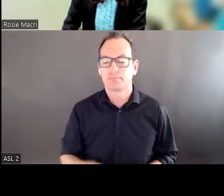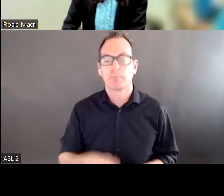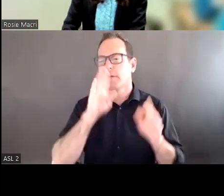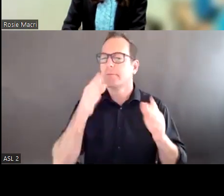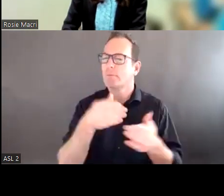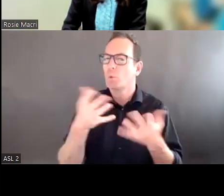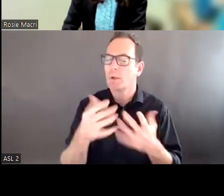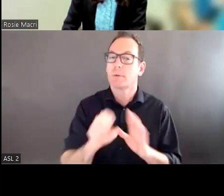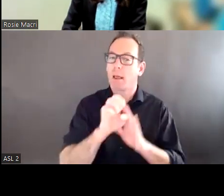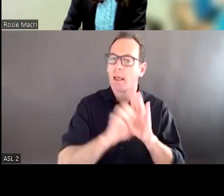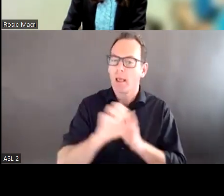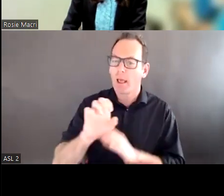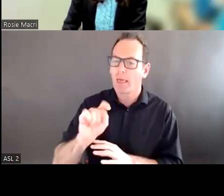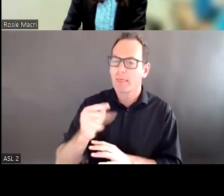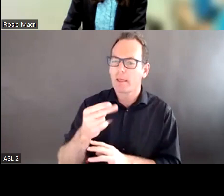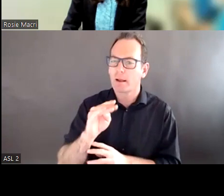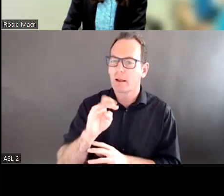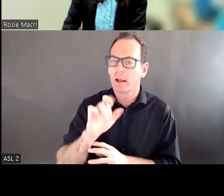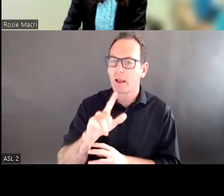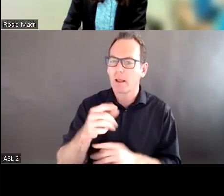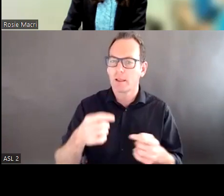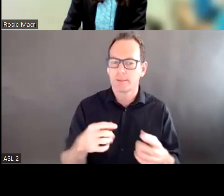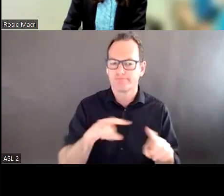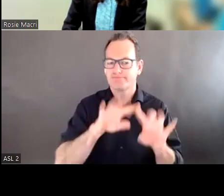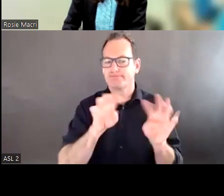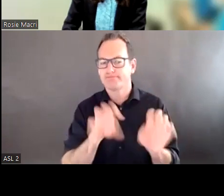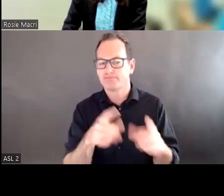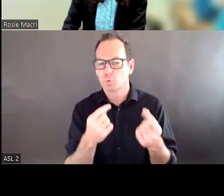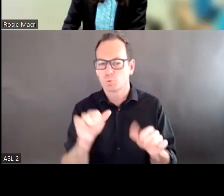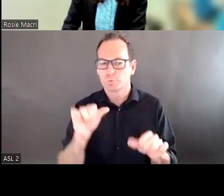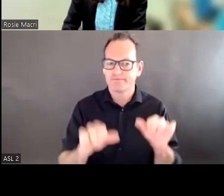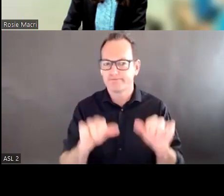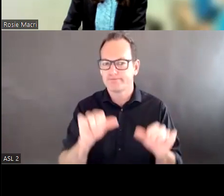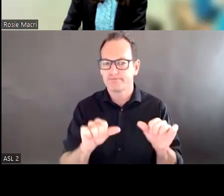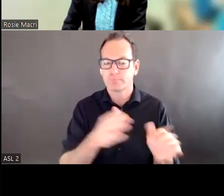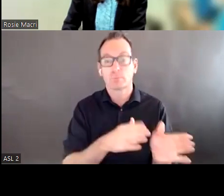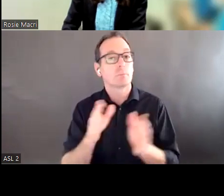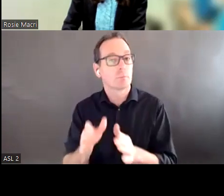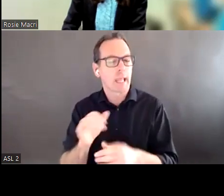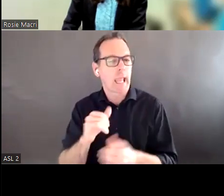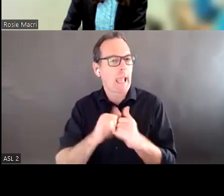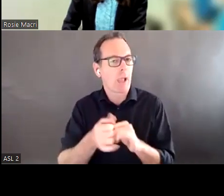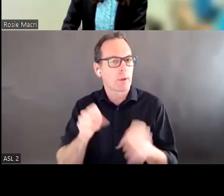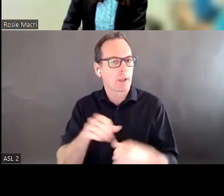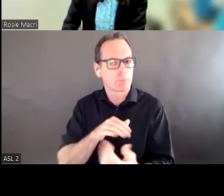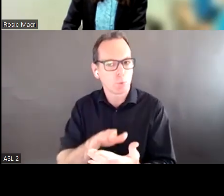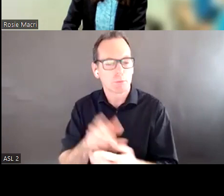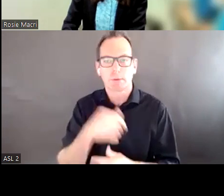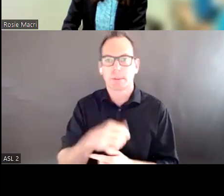challenges of choosing whether or not to report elder abuse or suspected elder abuse.